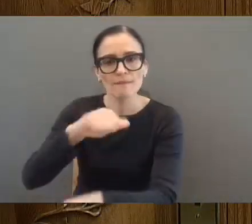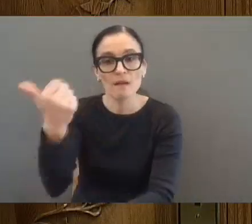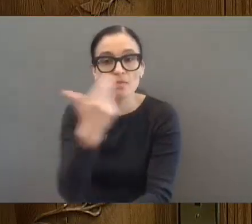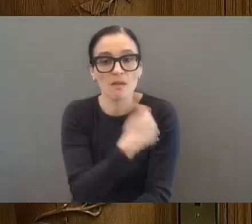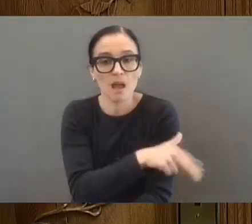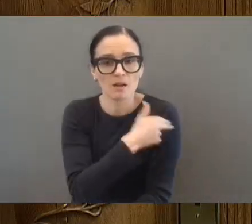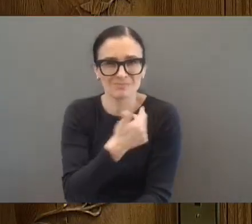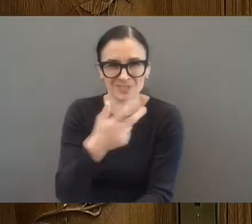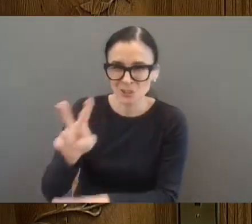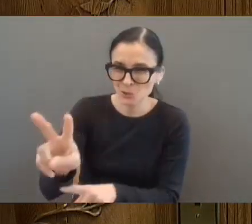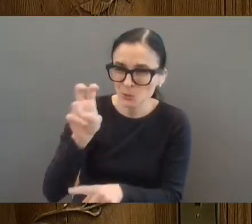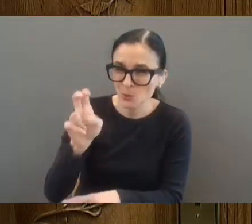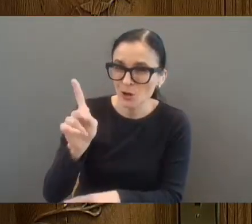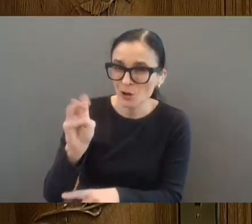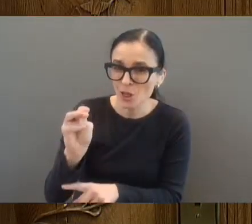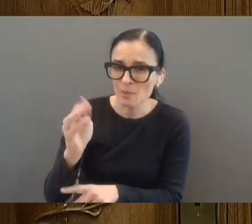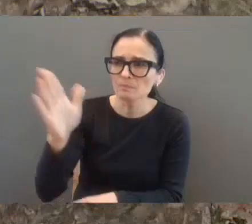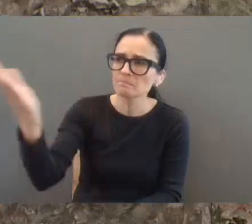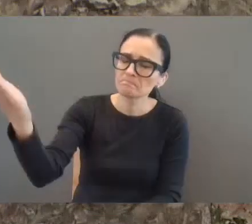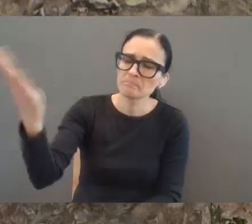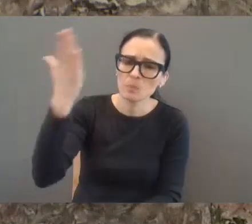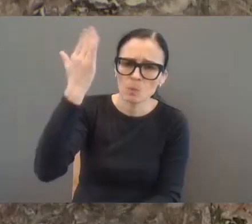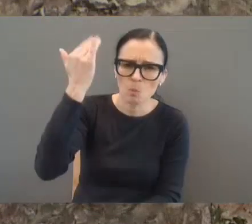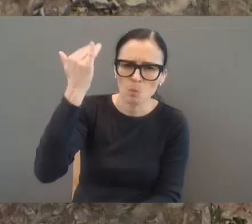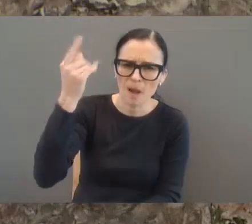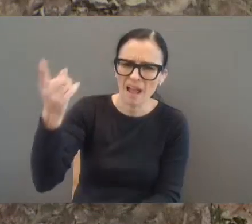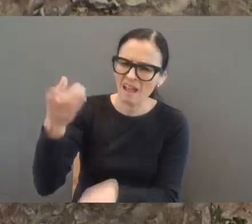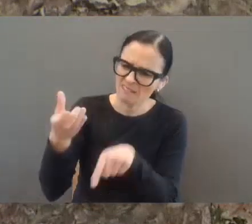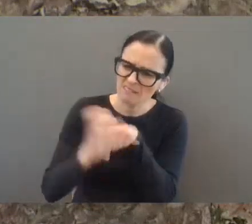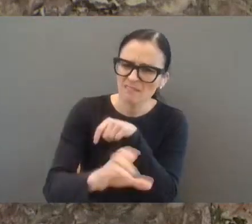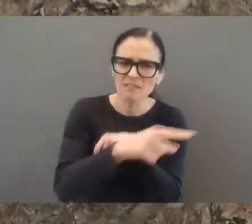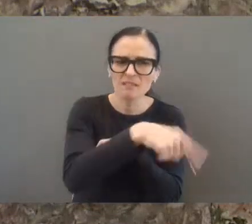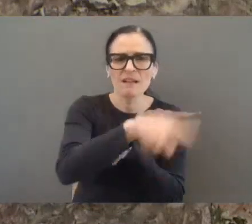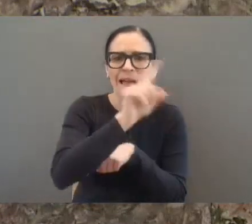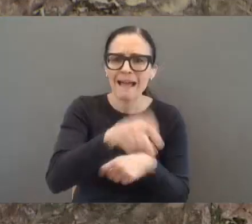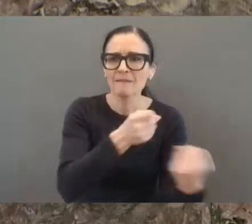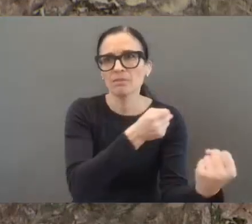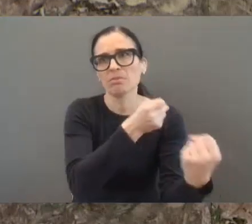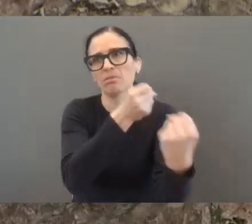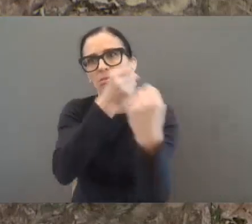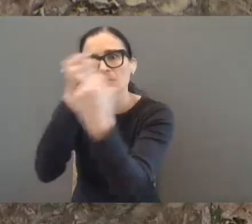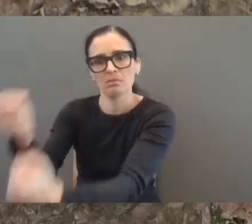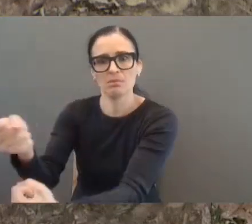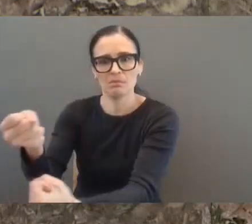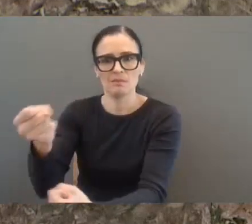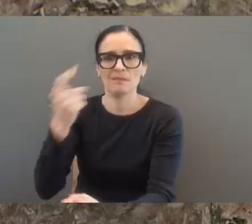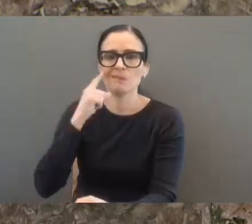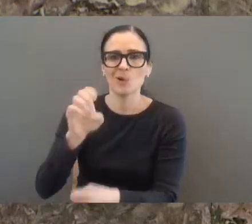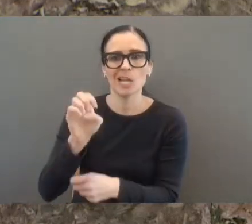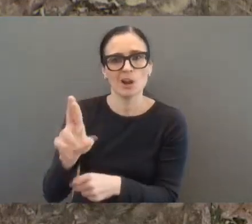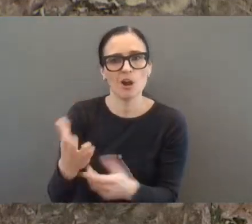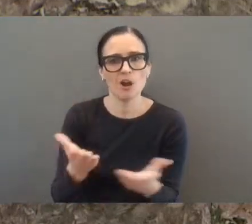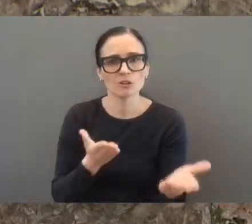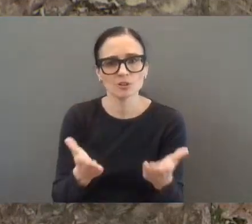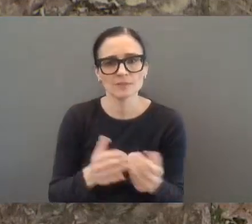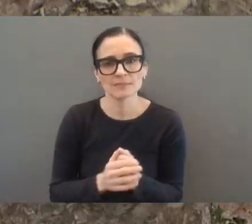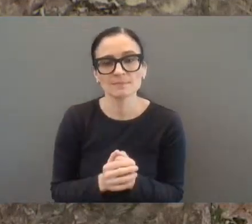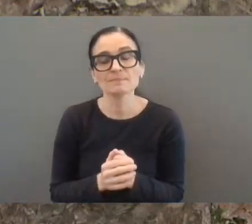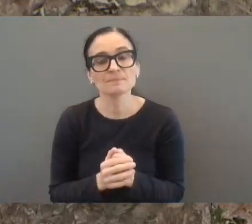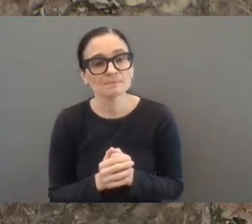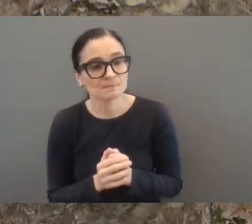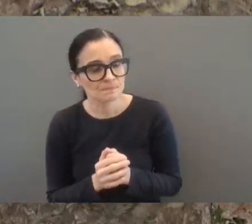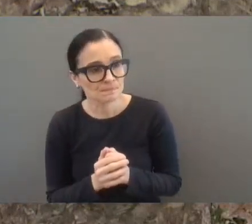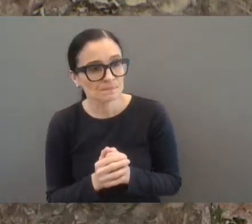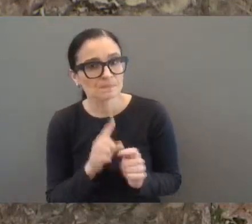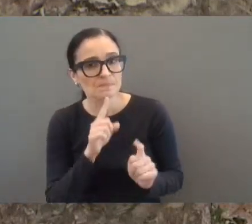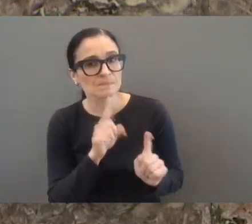Minister. Thank you so much, Mr. Speaker. Yeah, again, like provinces and other communities across Canada,